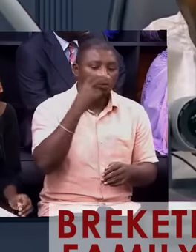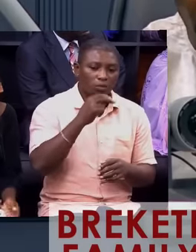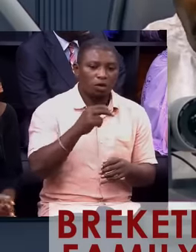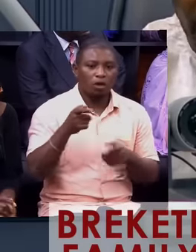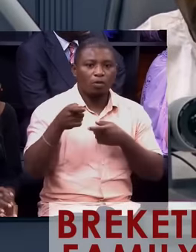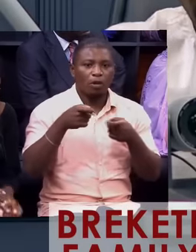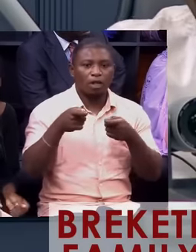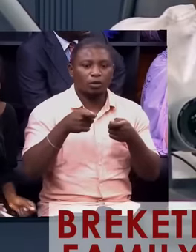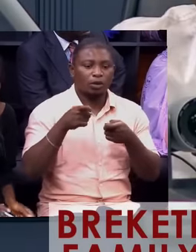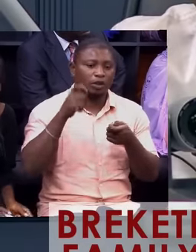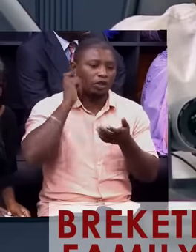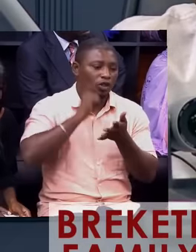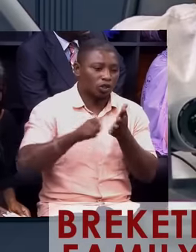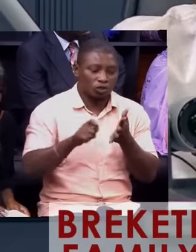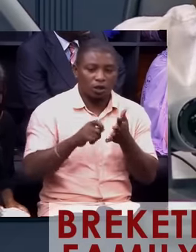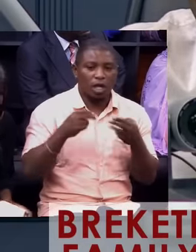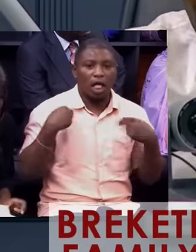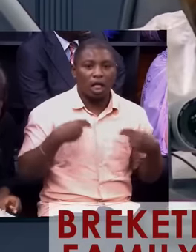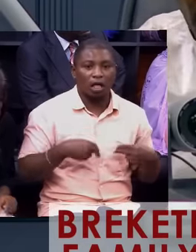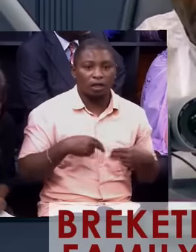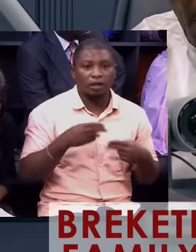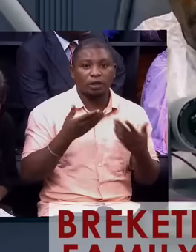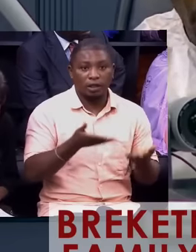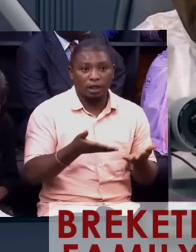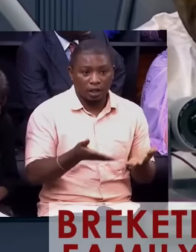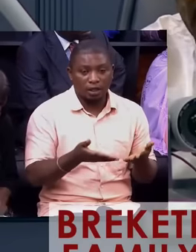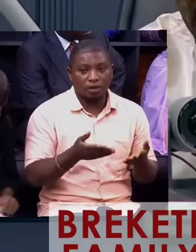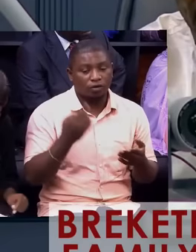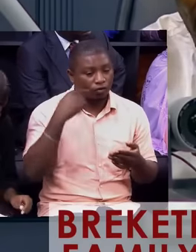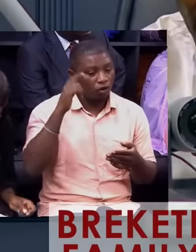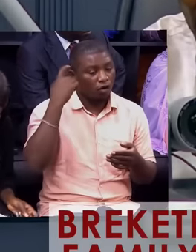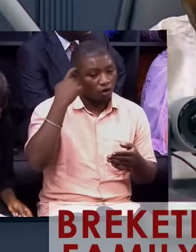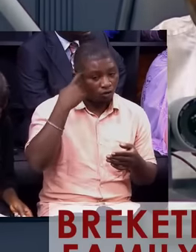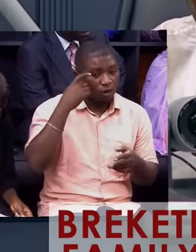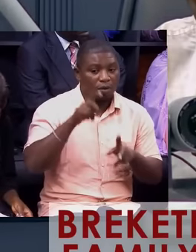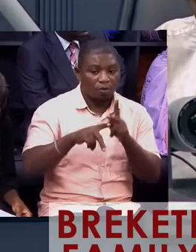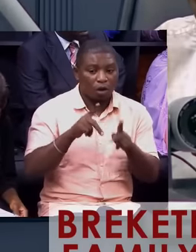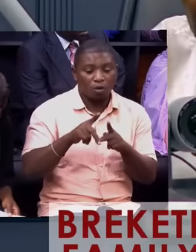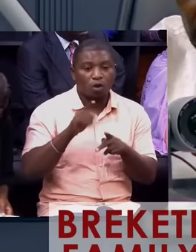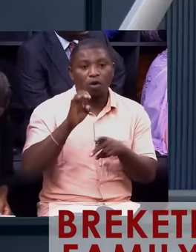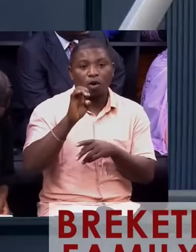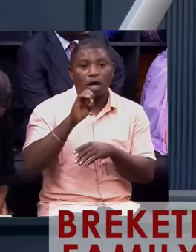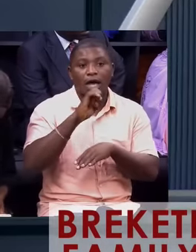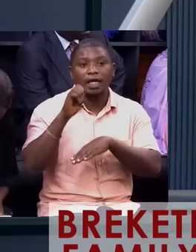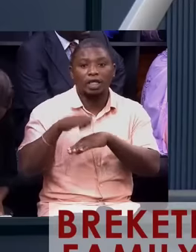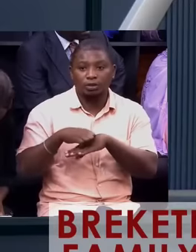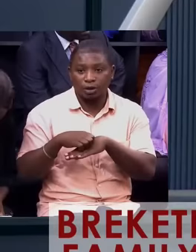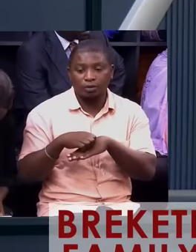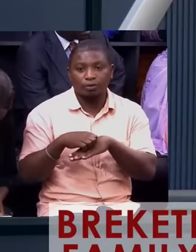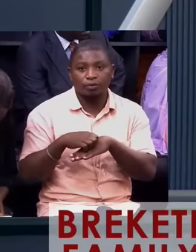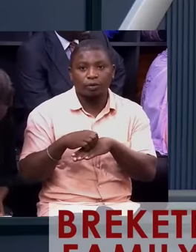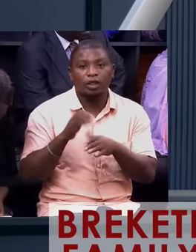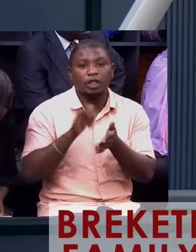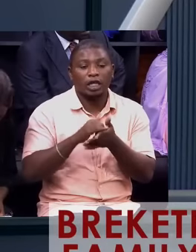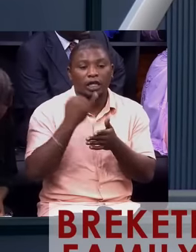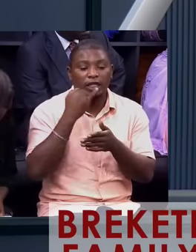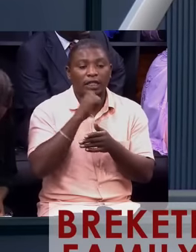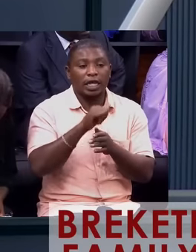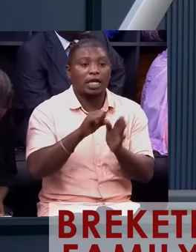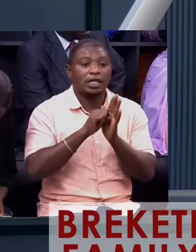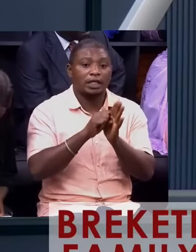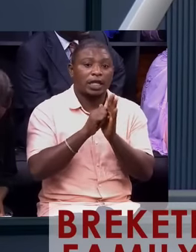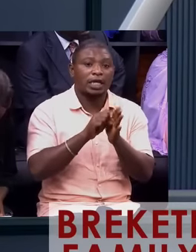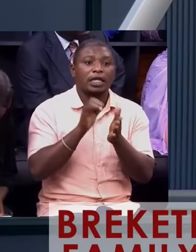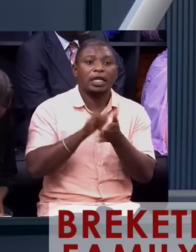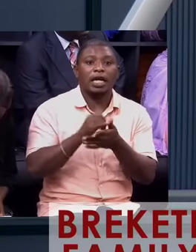the studio today for government people engagement that is a sign